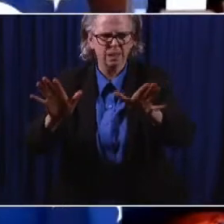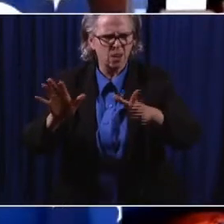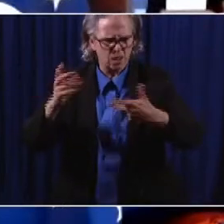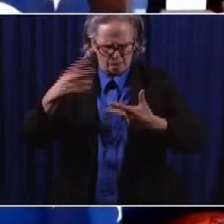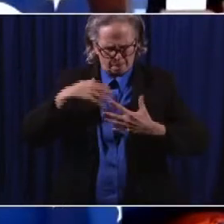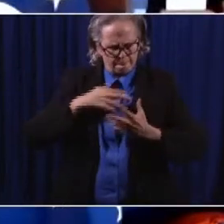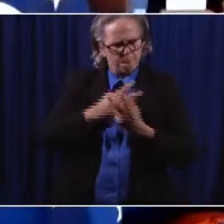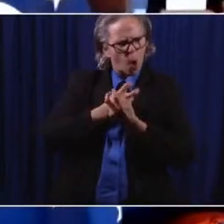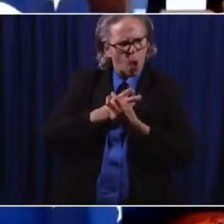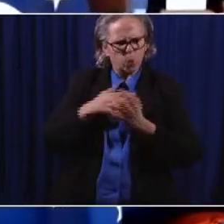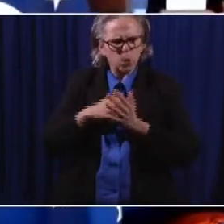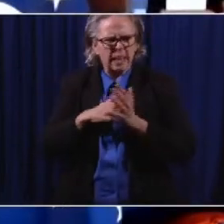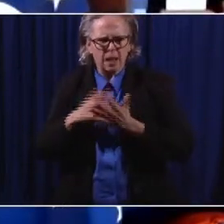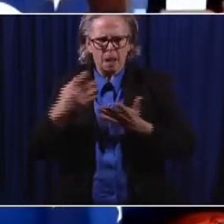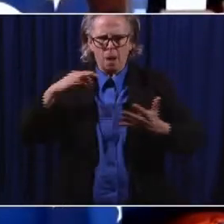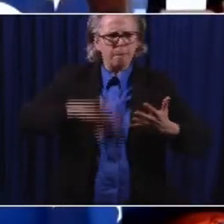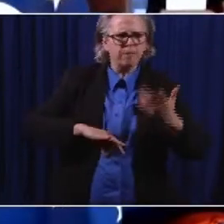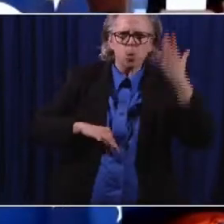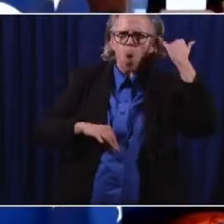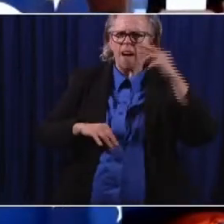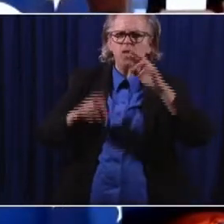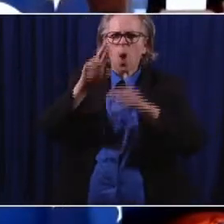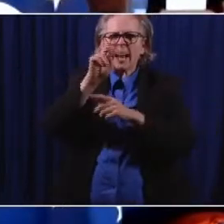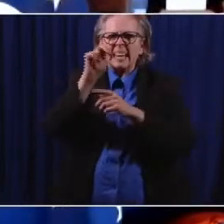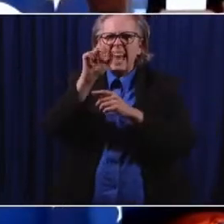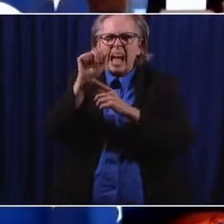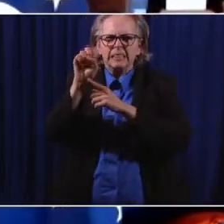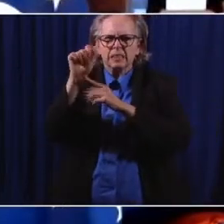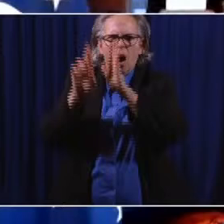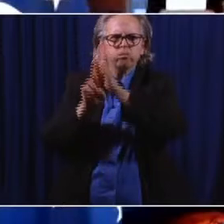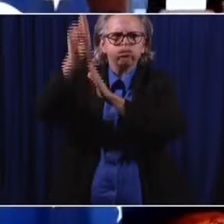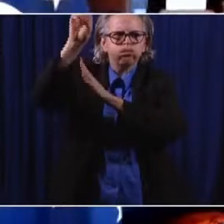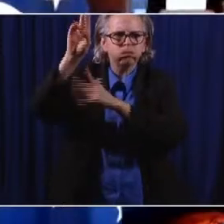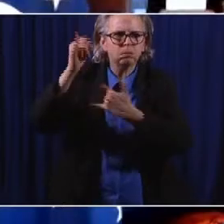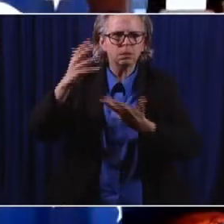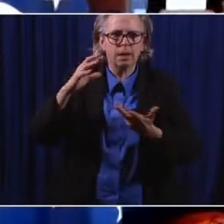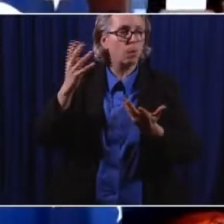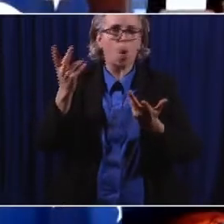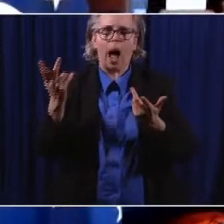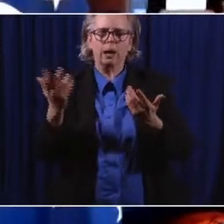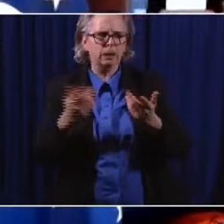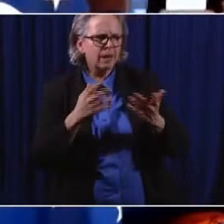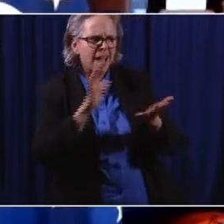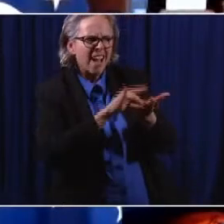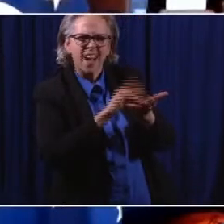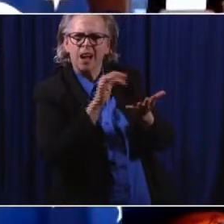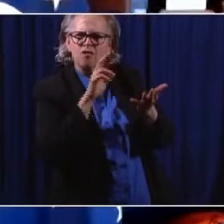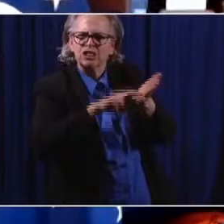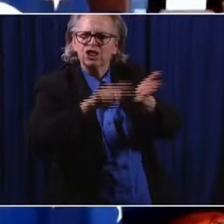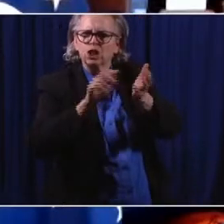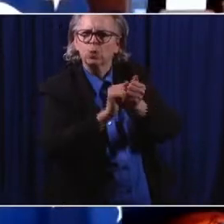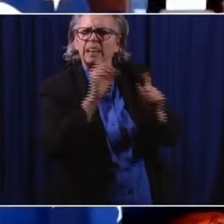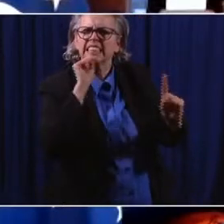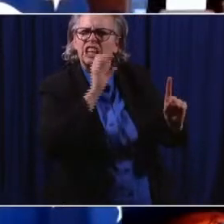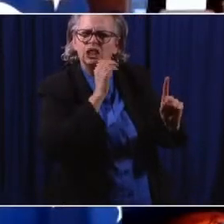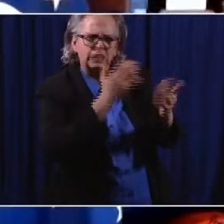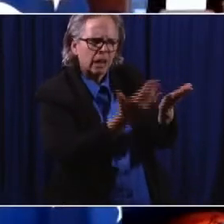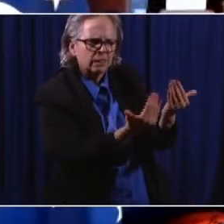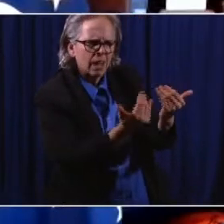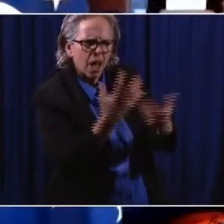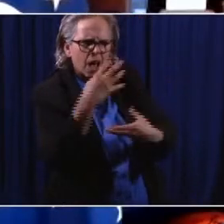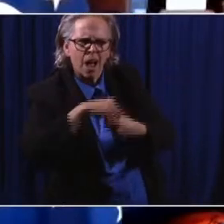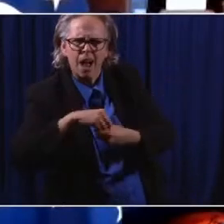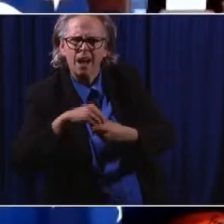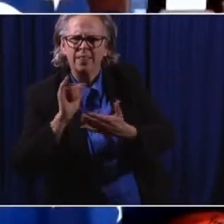health value that this has coming out of that research. I will also note something that happened at the University of Dayton Research